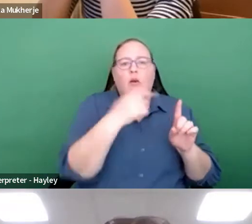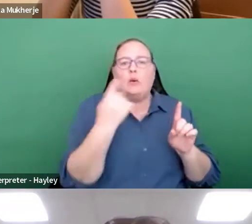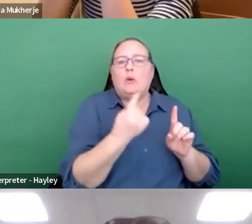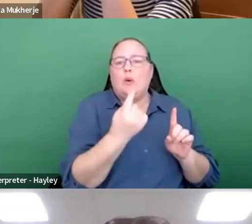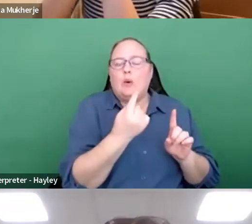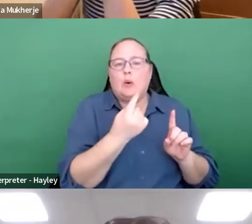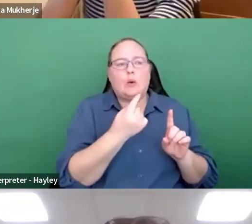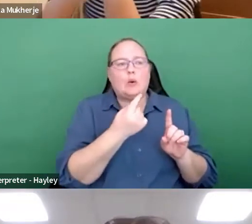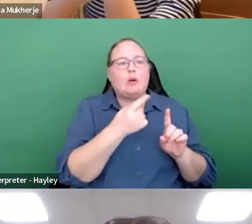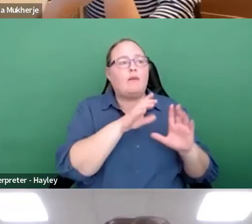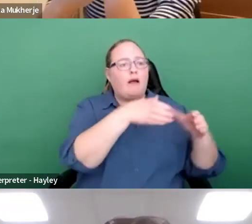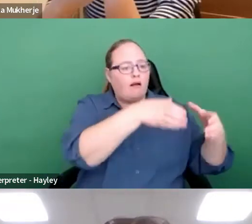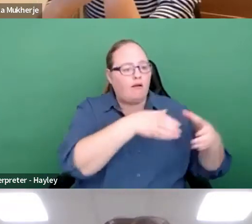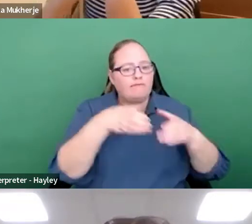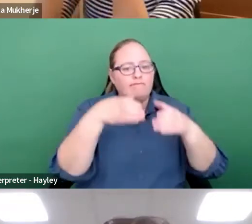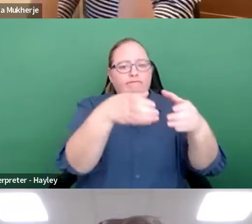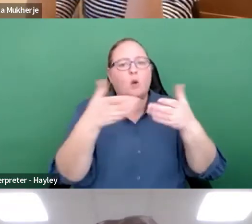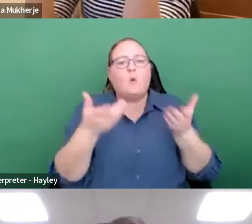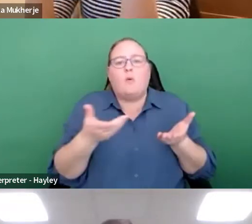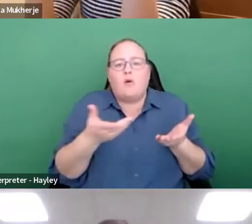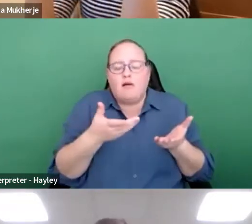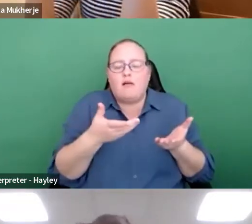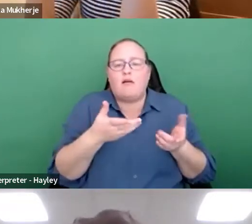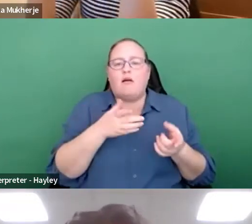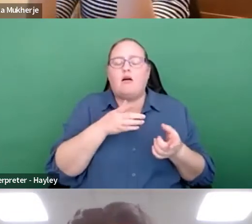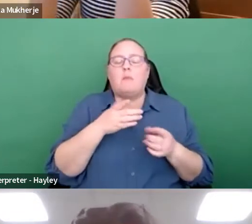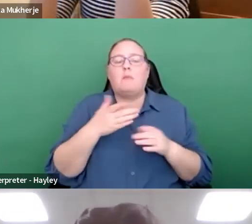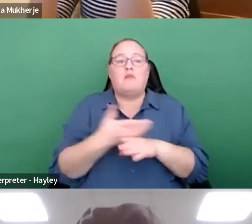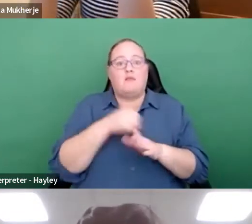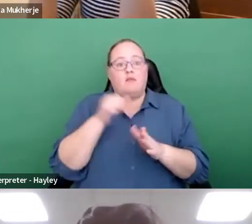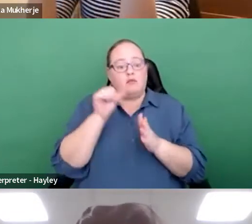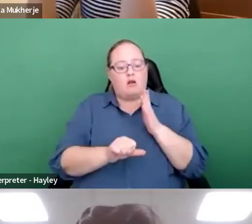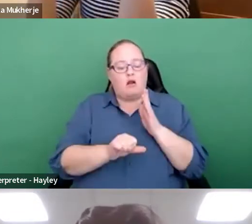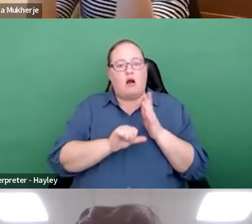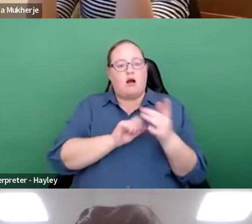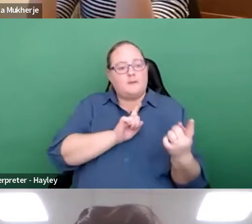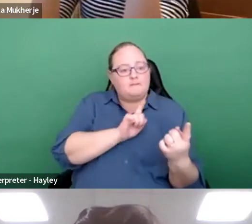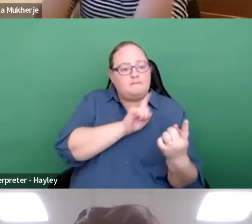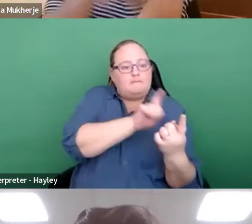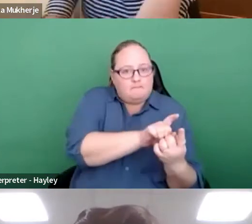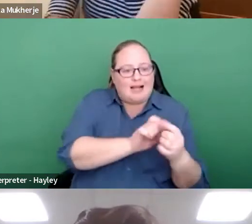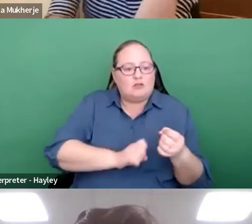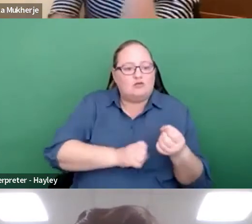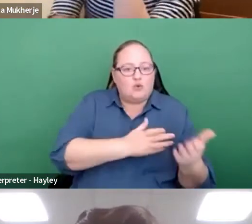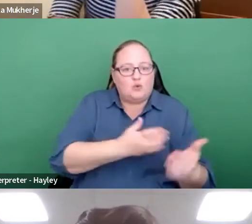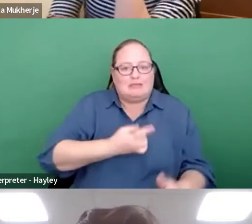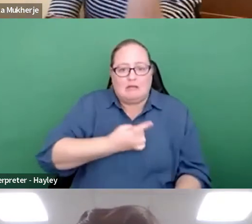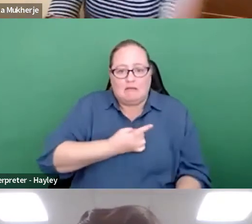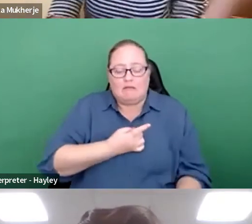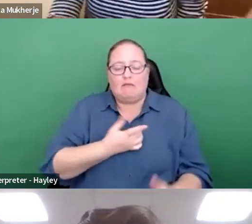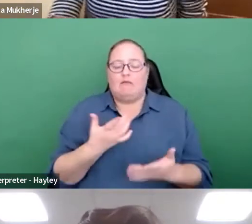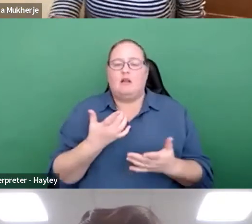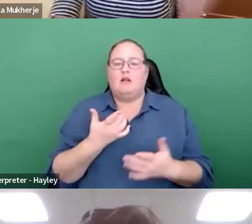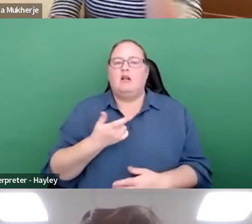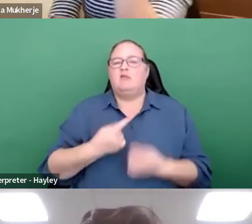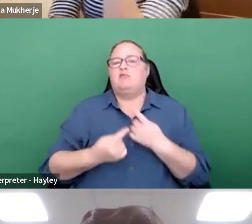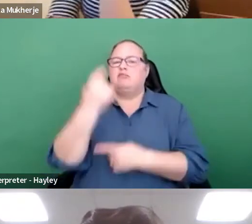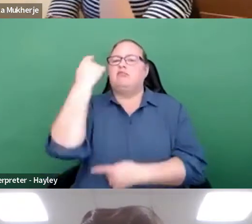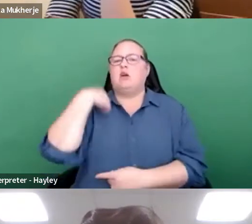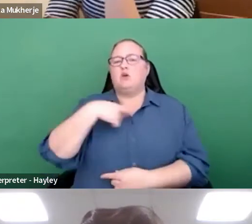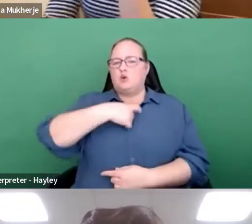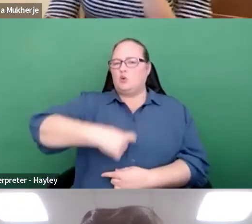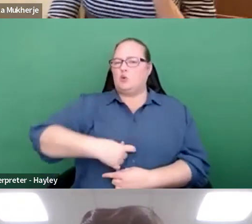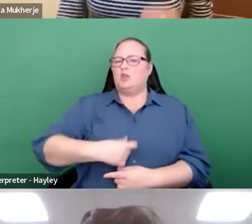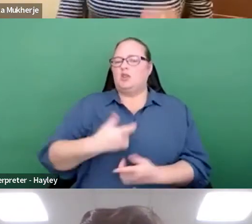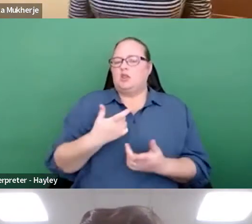people directly and explicitly and introduced myself as who I was, which was a student at the time who was trying to understand how, and this is